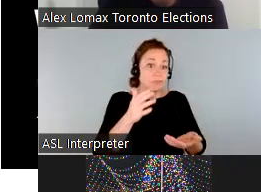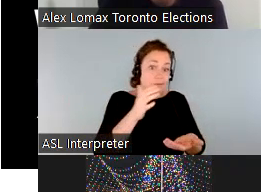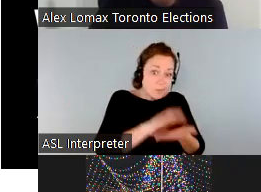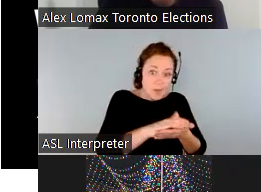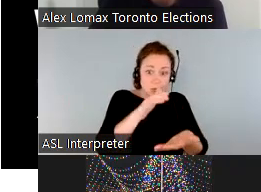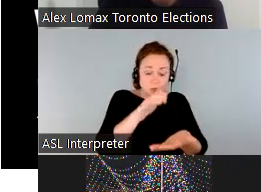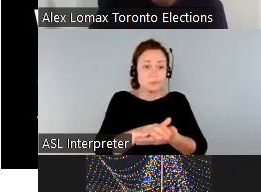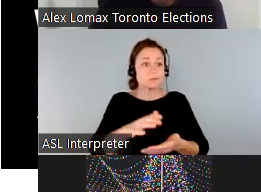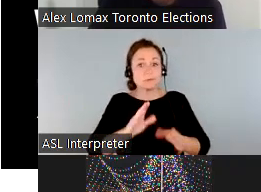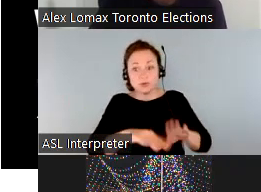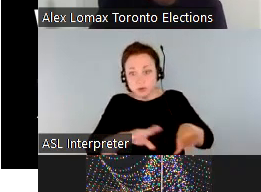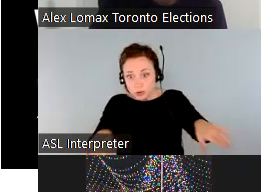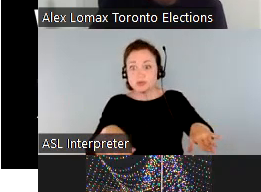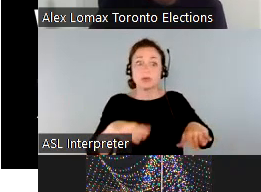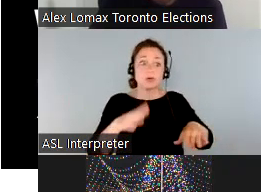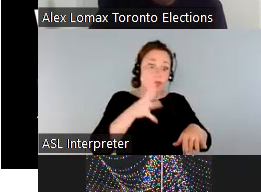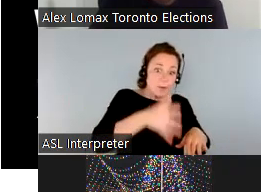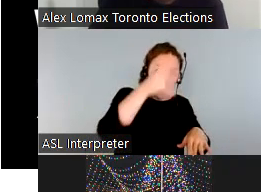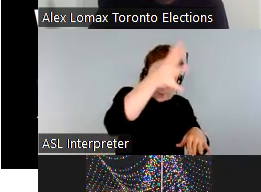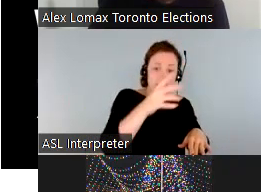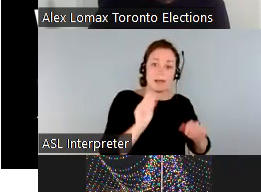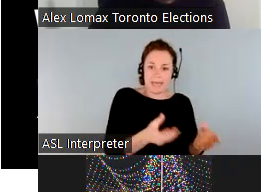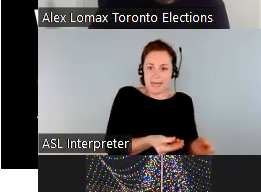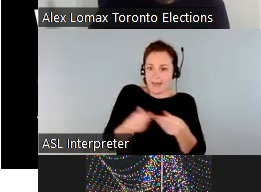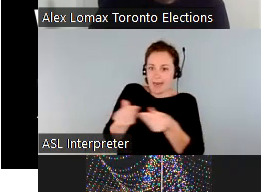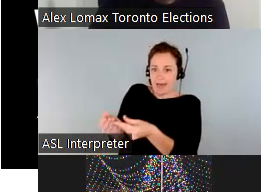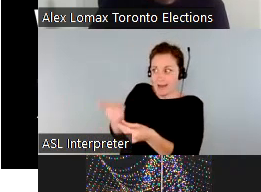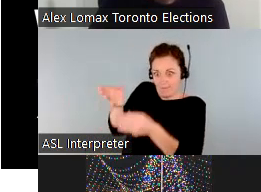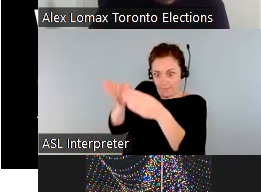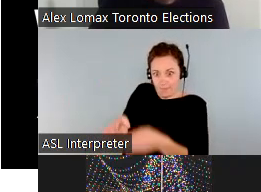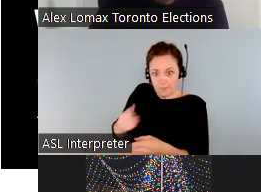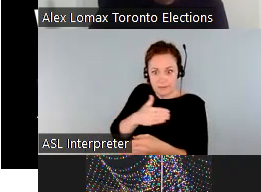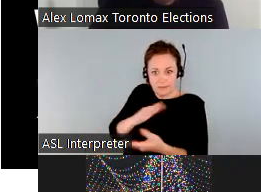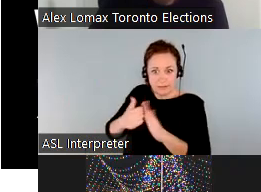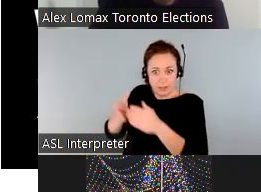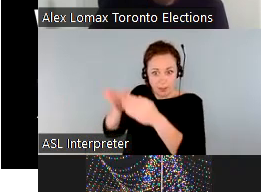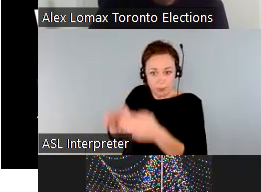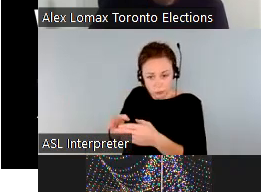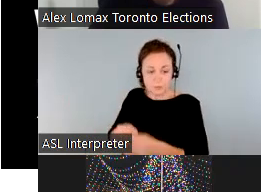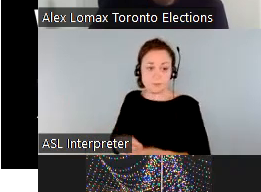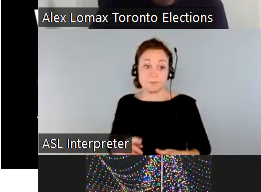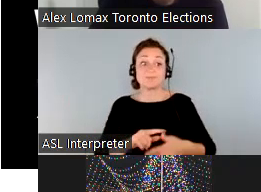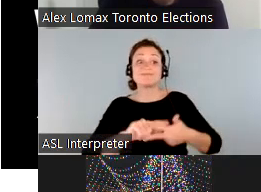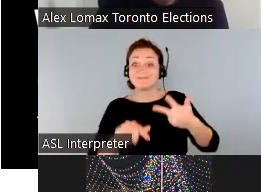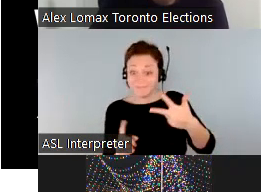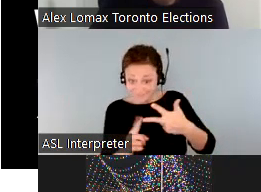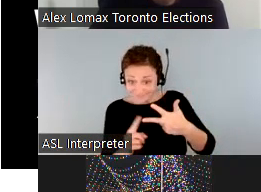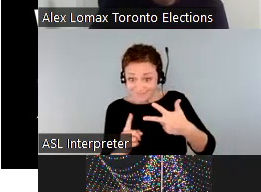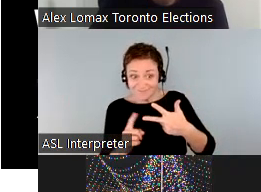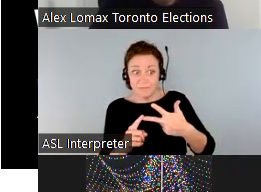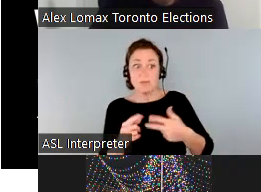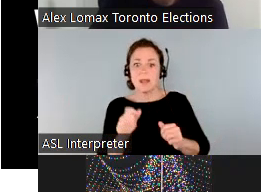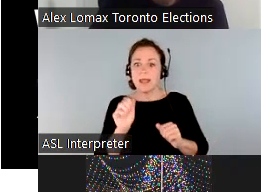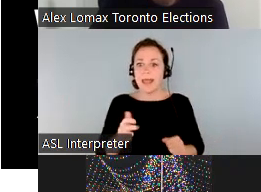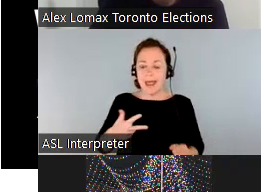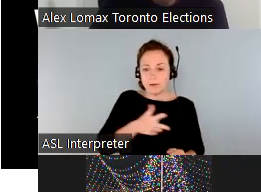parent, child, grandparent, or grandchild. You also have the option of curbside voting. So if you are physically unable to go